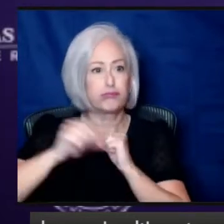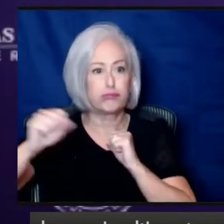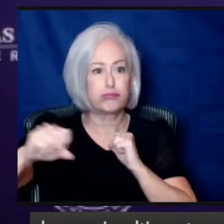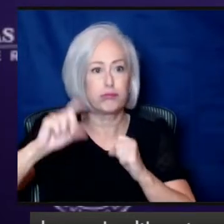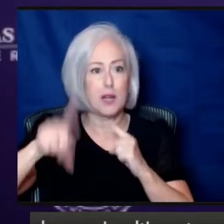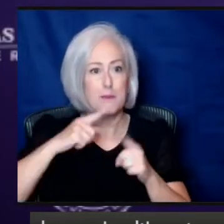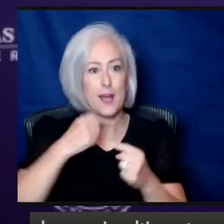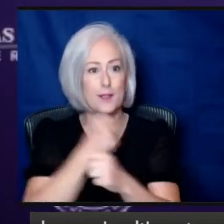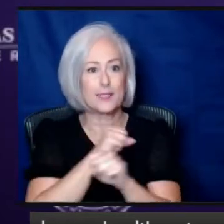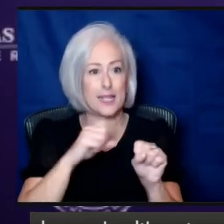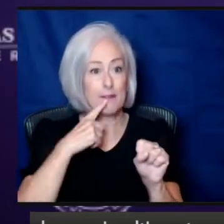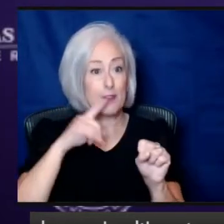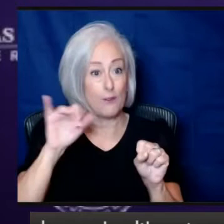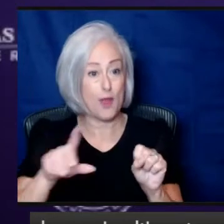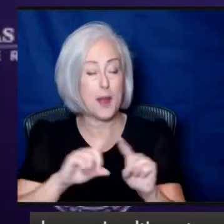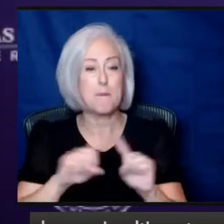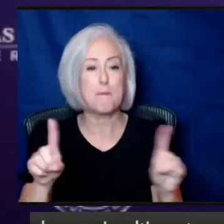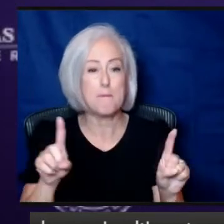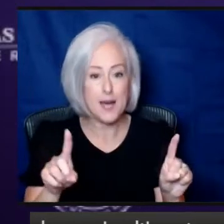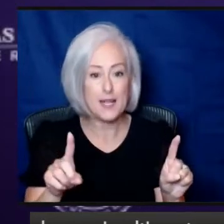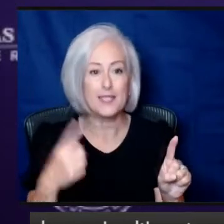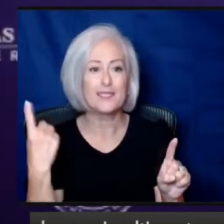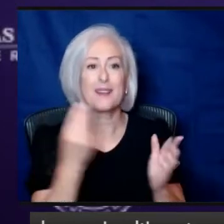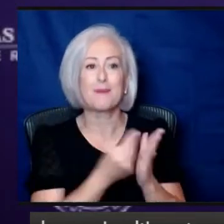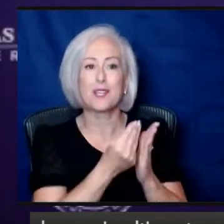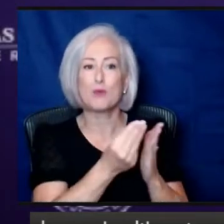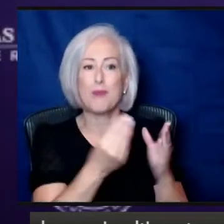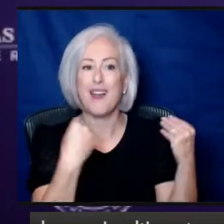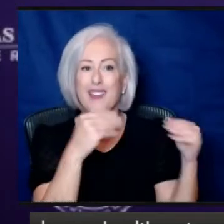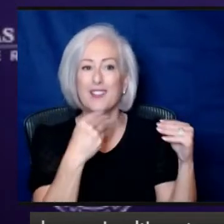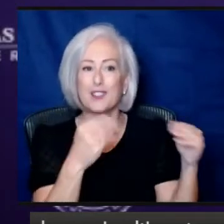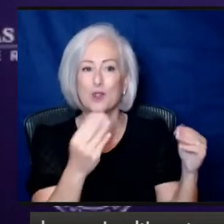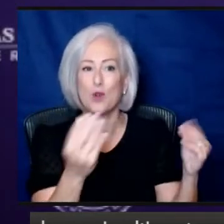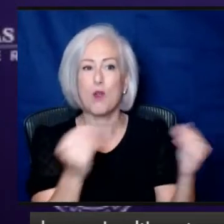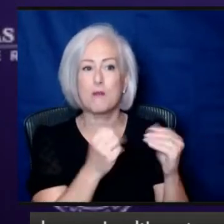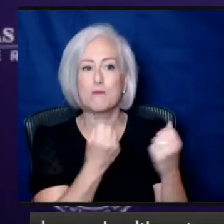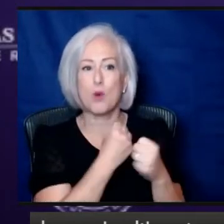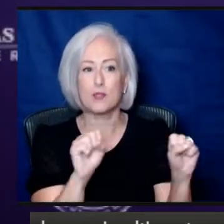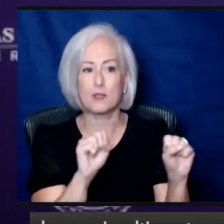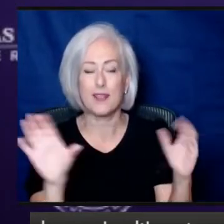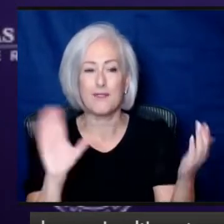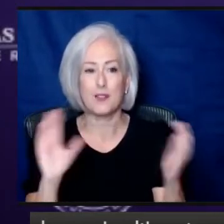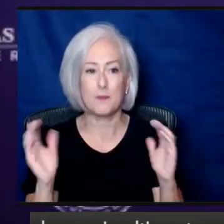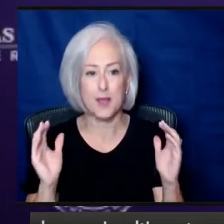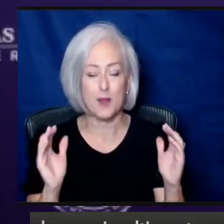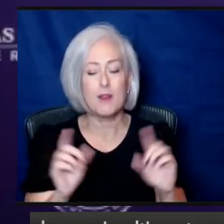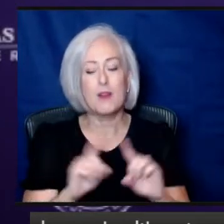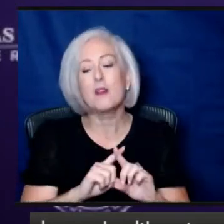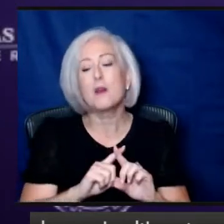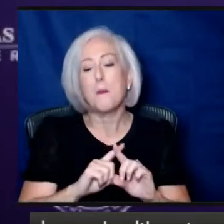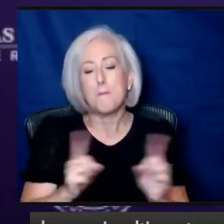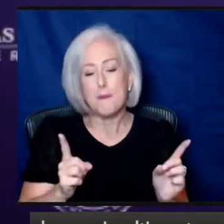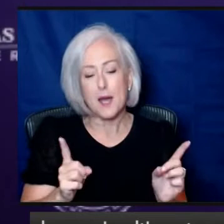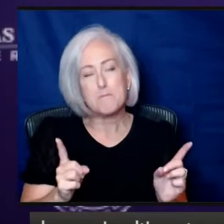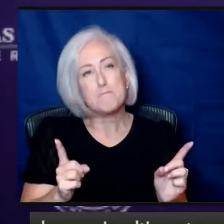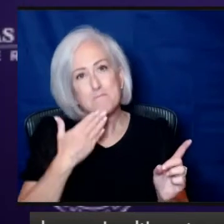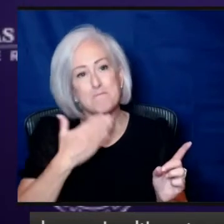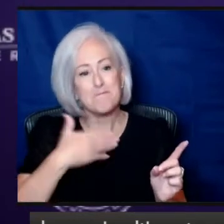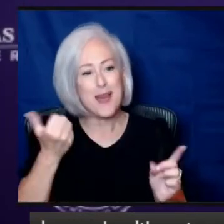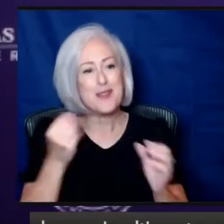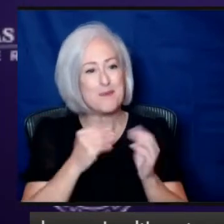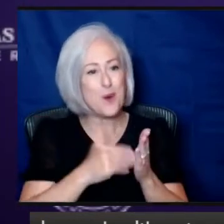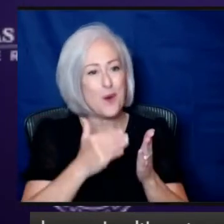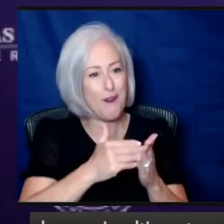general, a commercial diet is much safer. But still, I think I'm getting better about doing it more often based on this